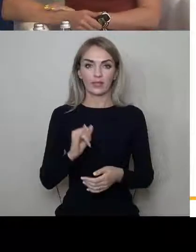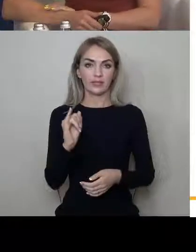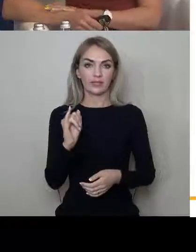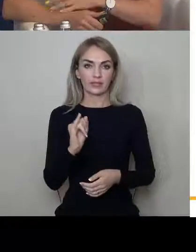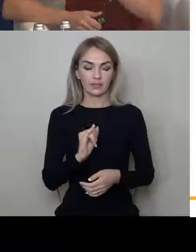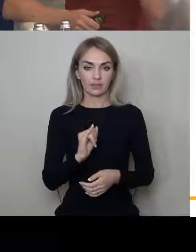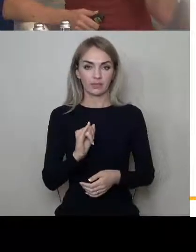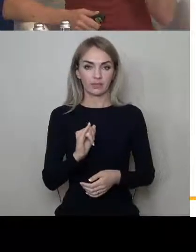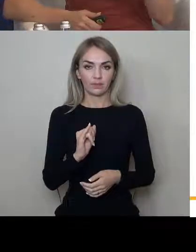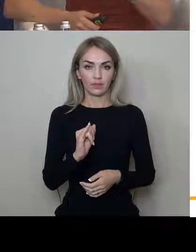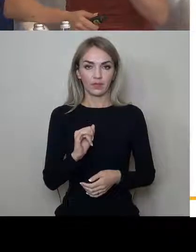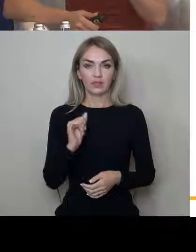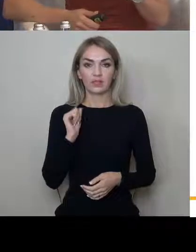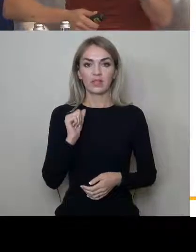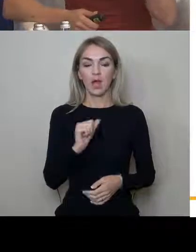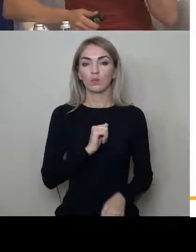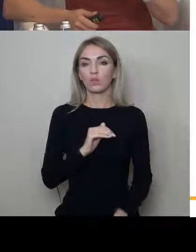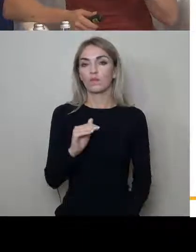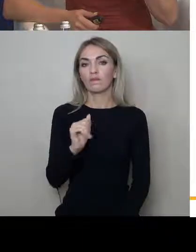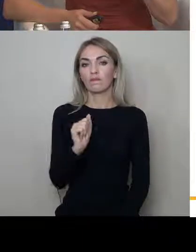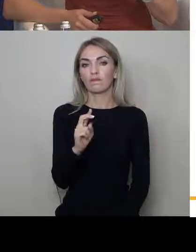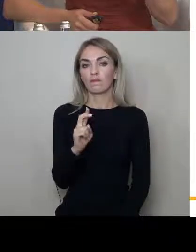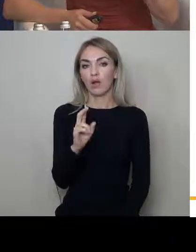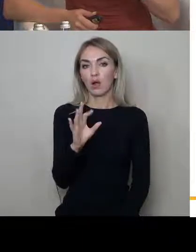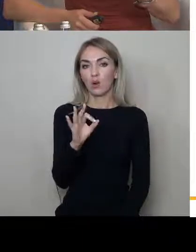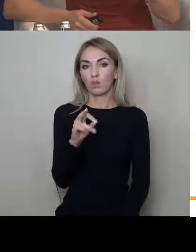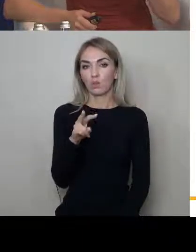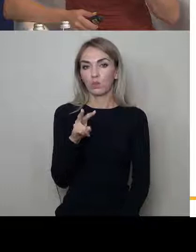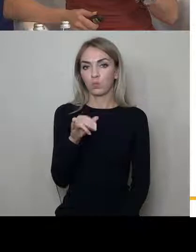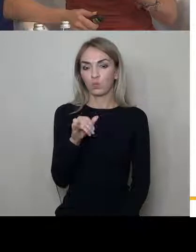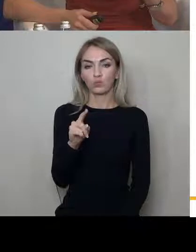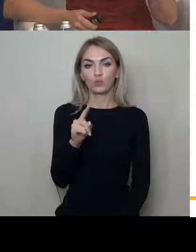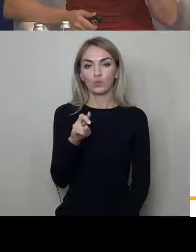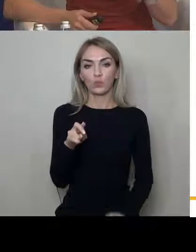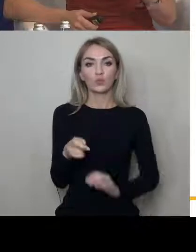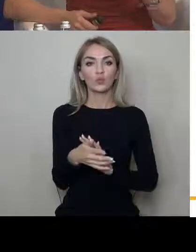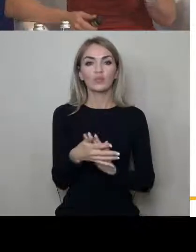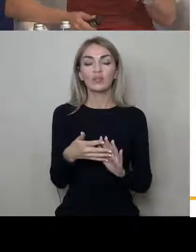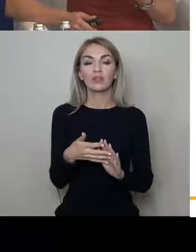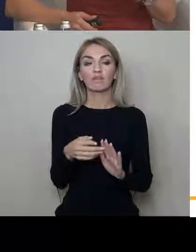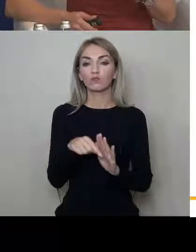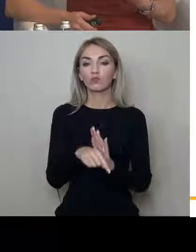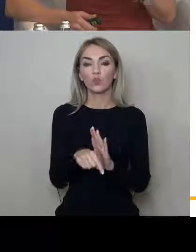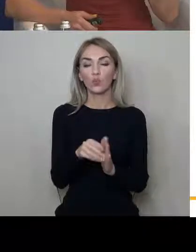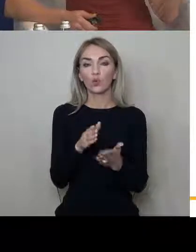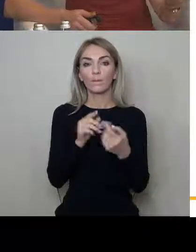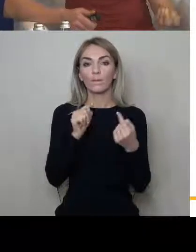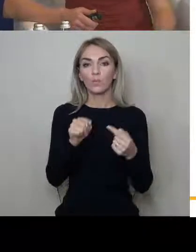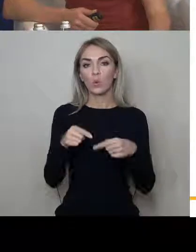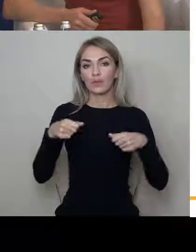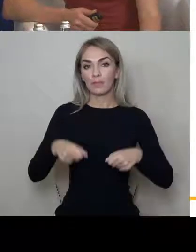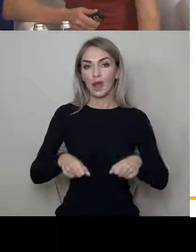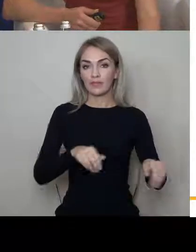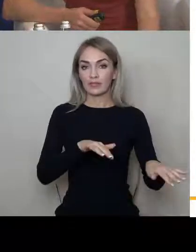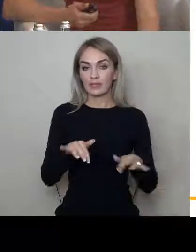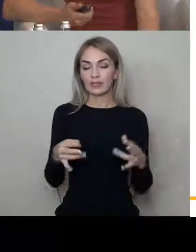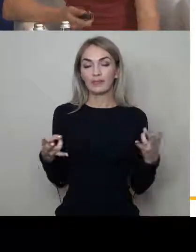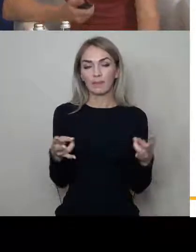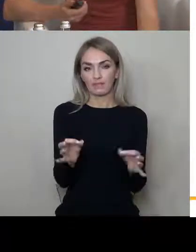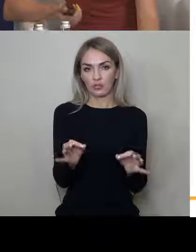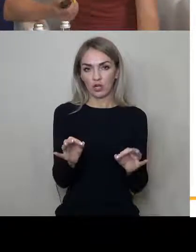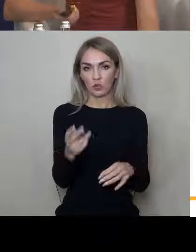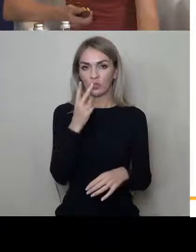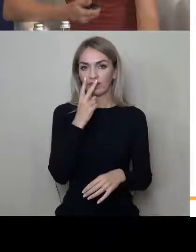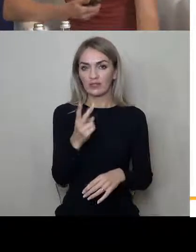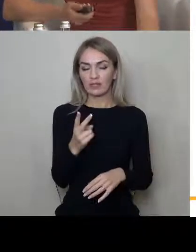has liability and description, but to understand the nature of